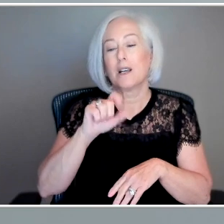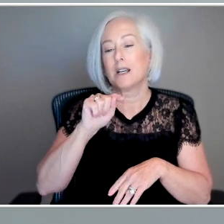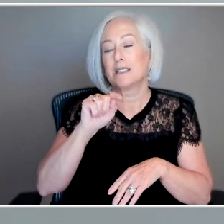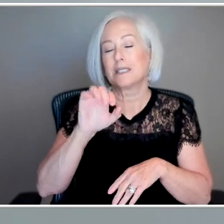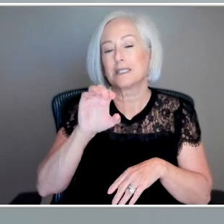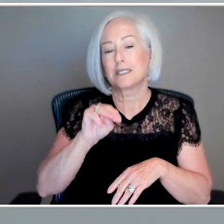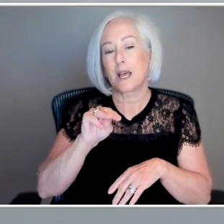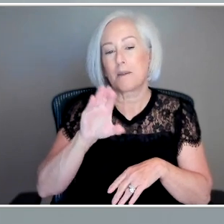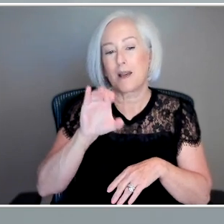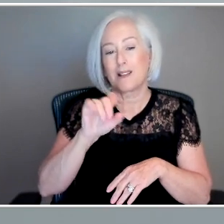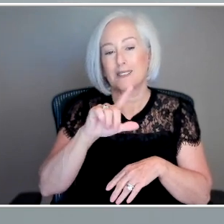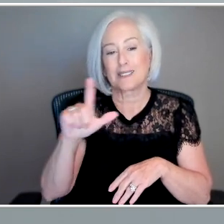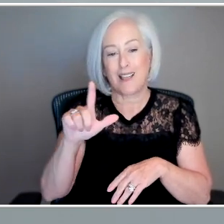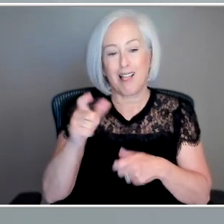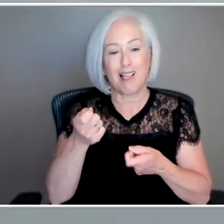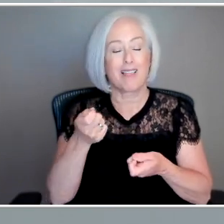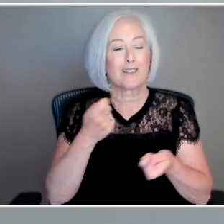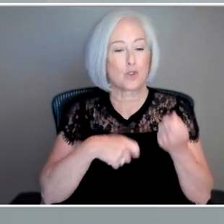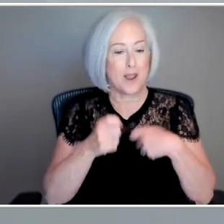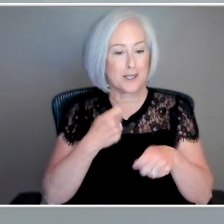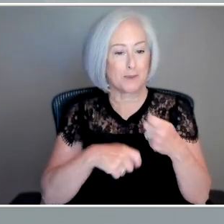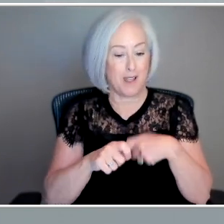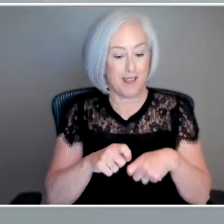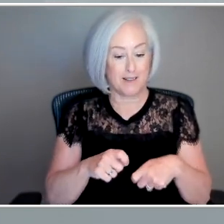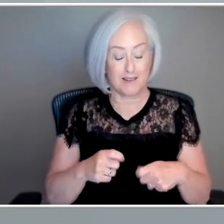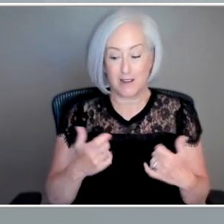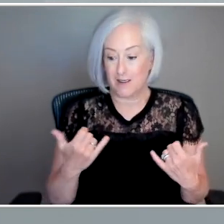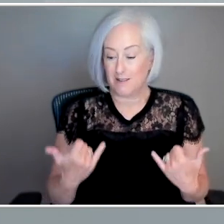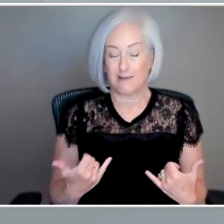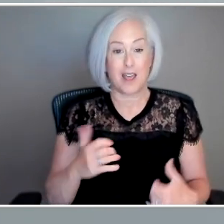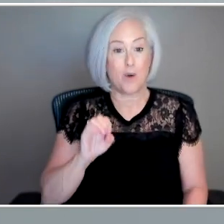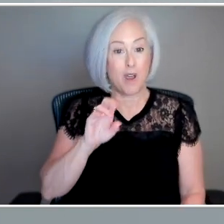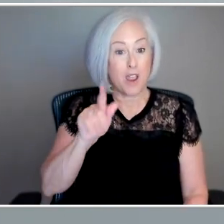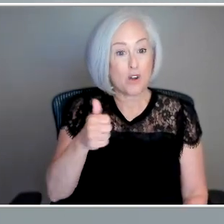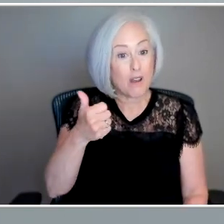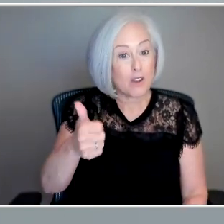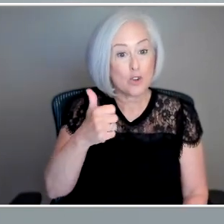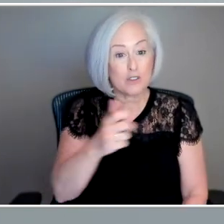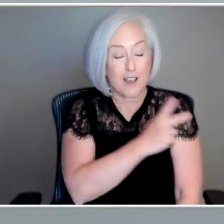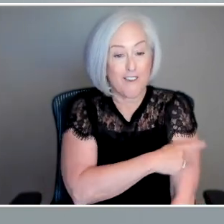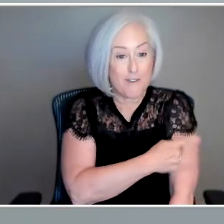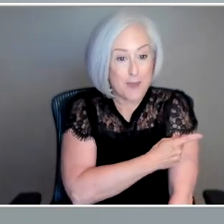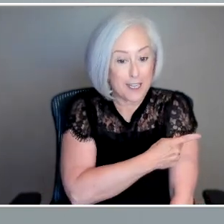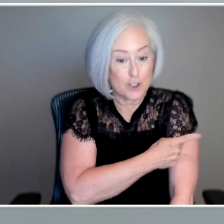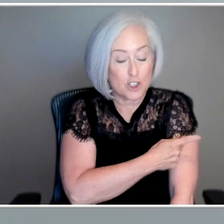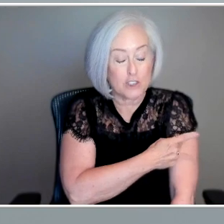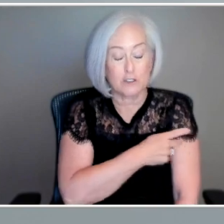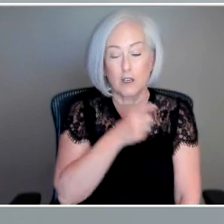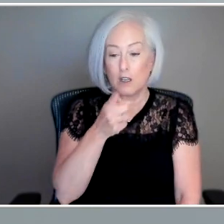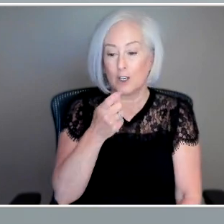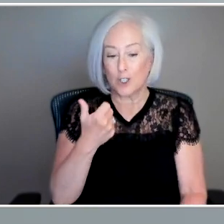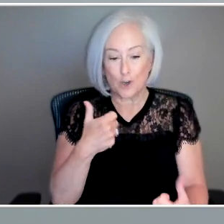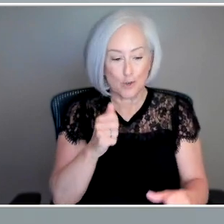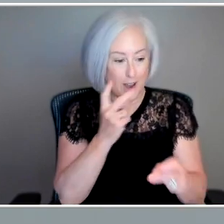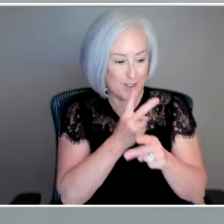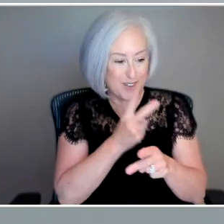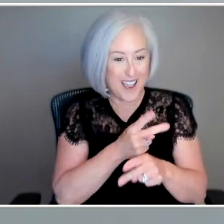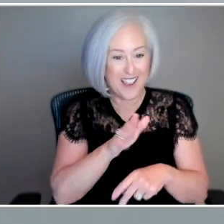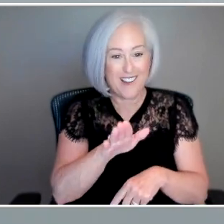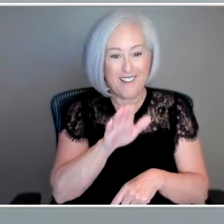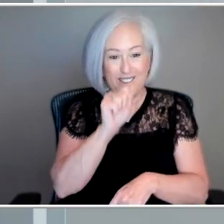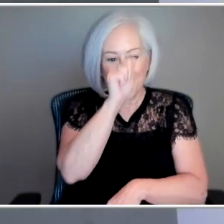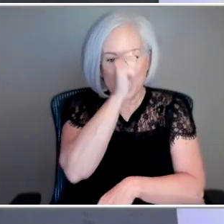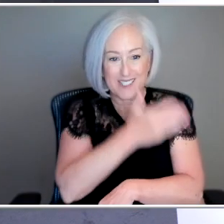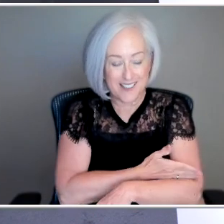patient. Yes. You're trying to take care of your son, which is always going to be priority number one. Yes, yes. I see the mama in your eyes, but you're also trying to take care of